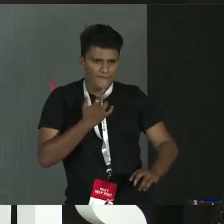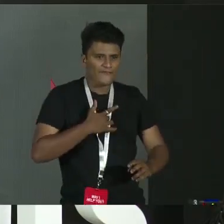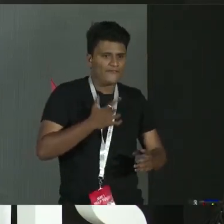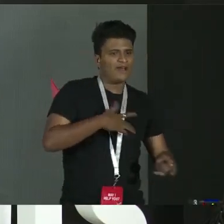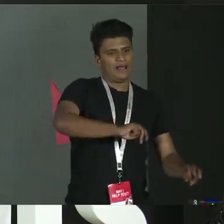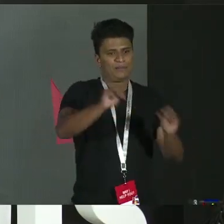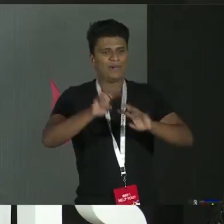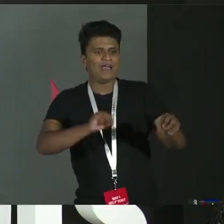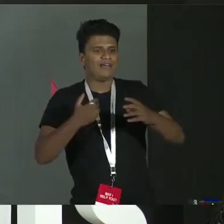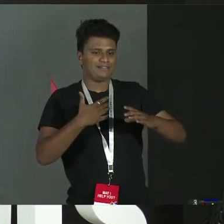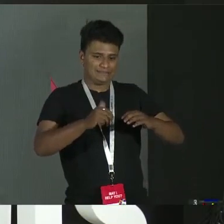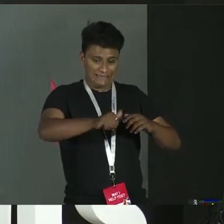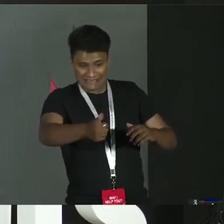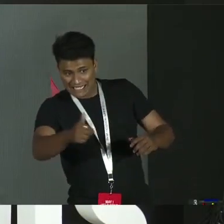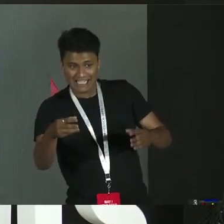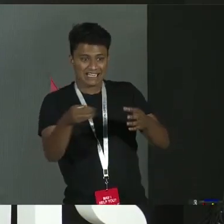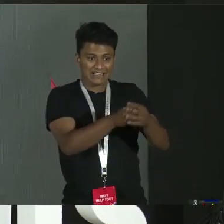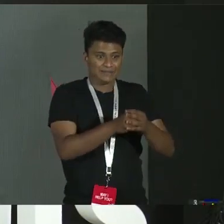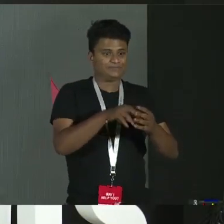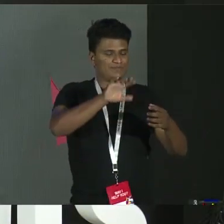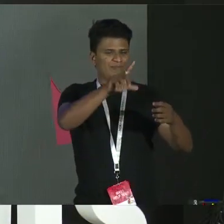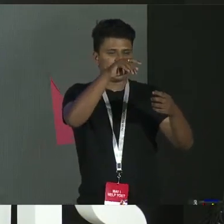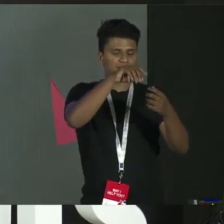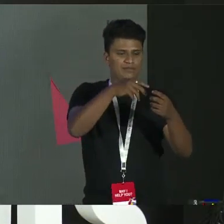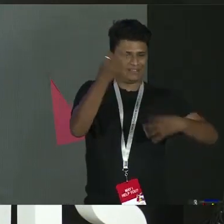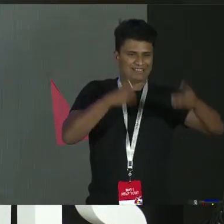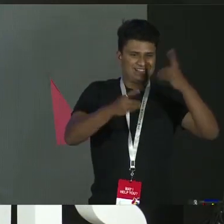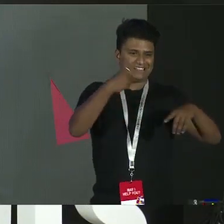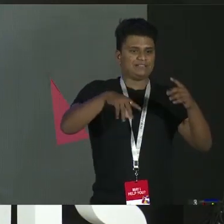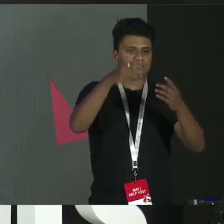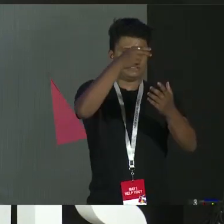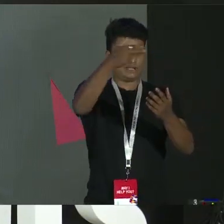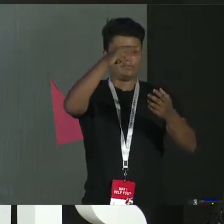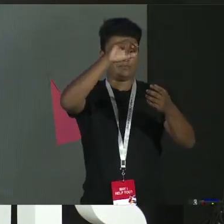communities have developed. Salsa is one form of communication.